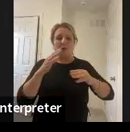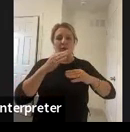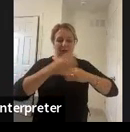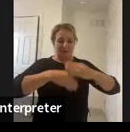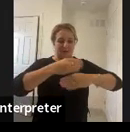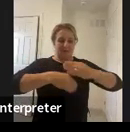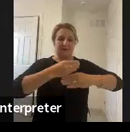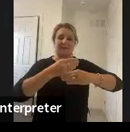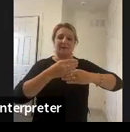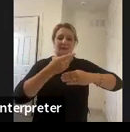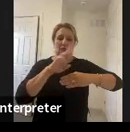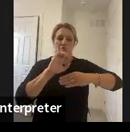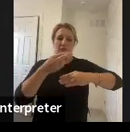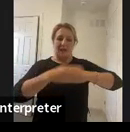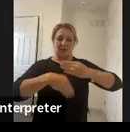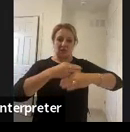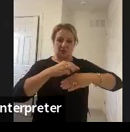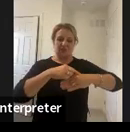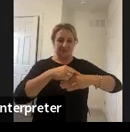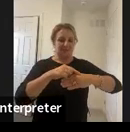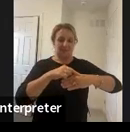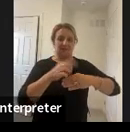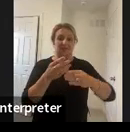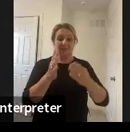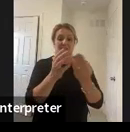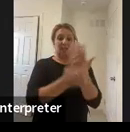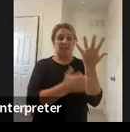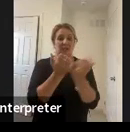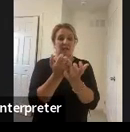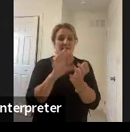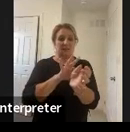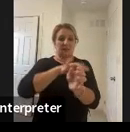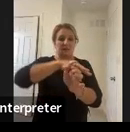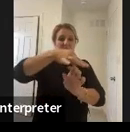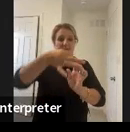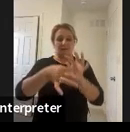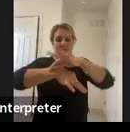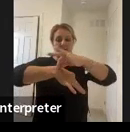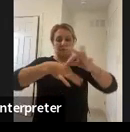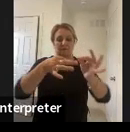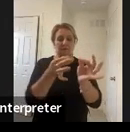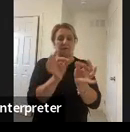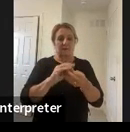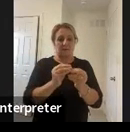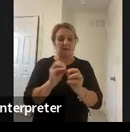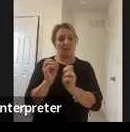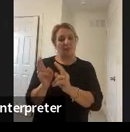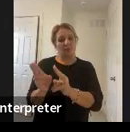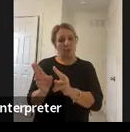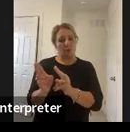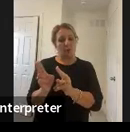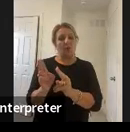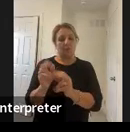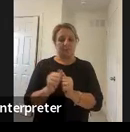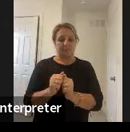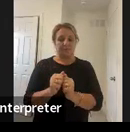the rash. Turn gloves inside out when you take them off and throw them away in a closed trash bag. And